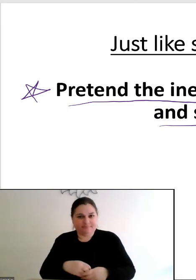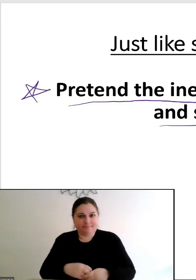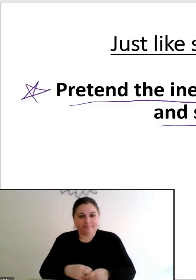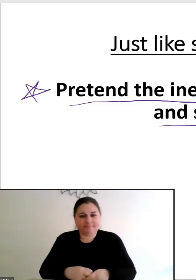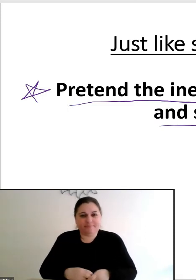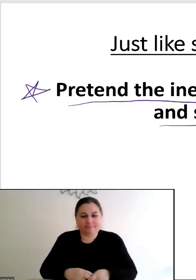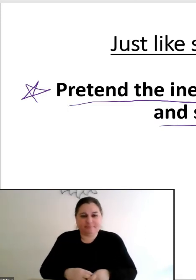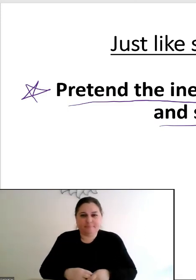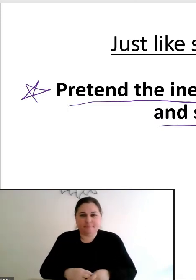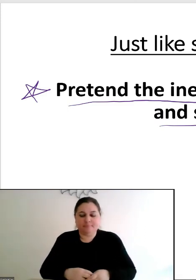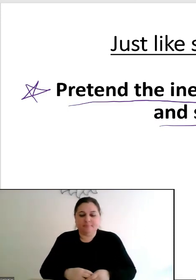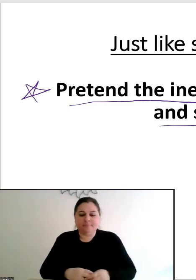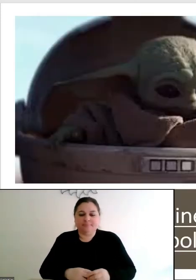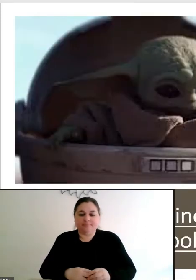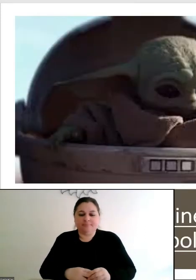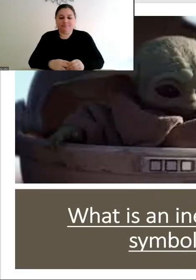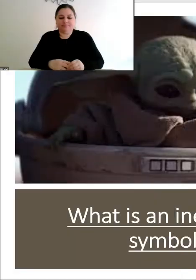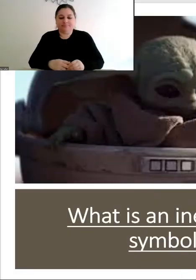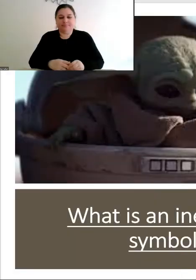Next slide.